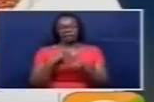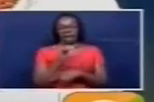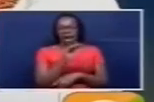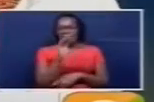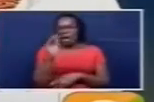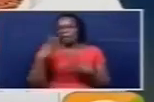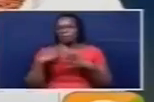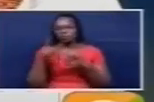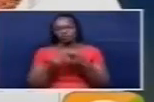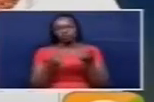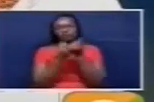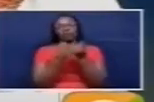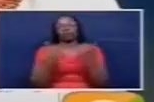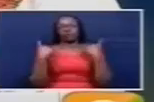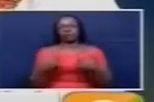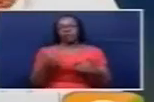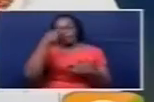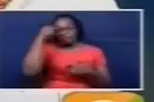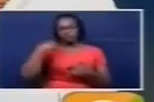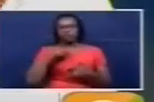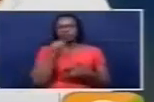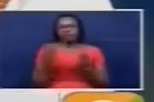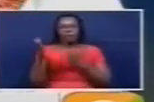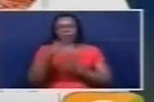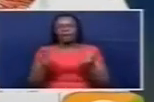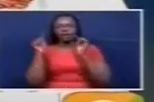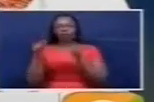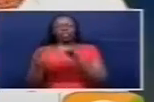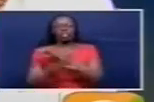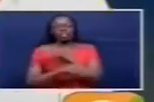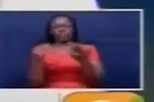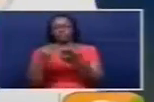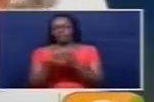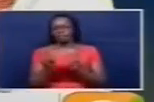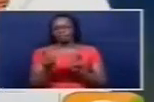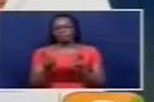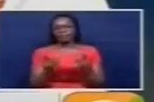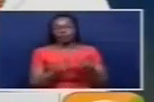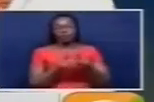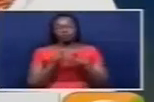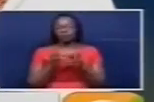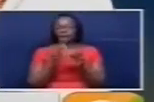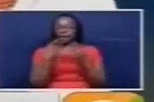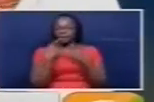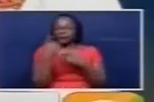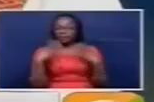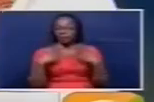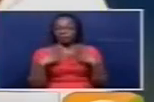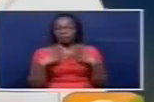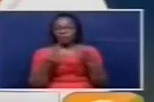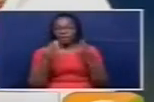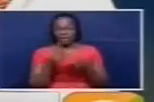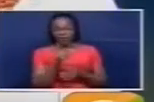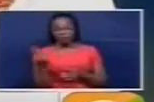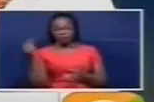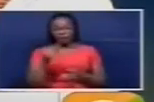I'm not trying to go and steal or loot money. I tell people who are actually voters and the people of Starehe, I want to speak to you. Anyone comes and gives you money